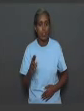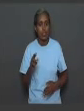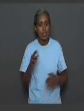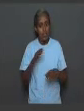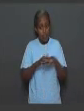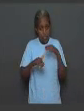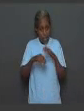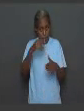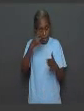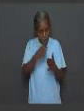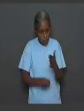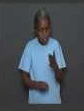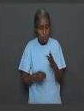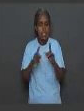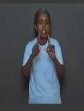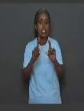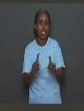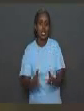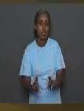outcomes in the experiment.